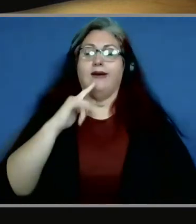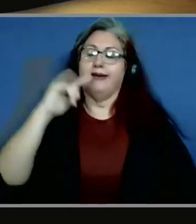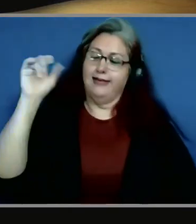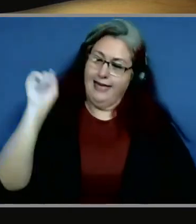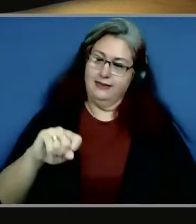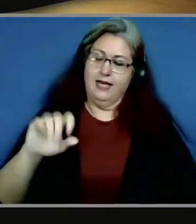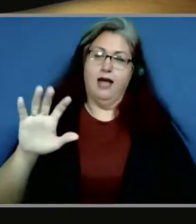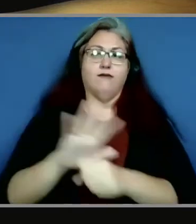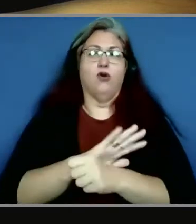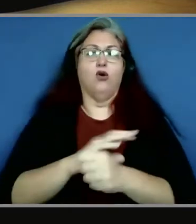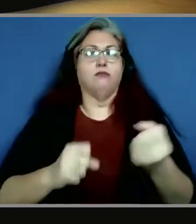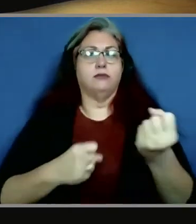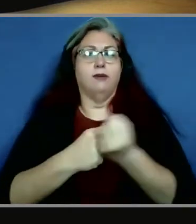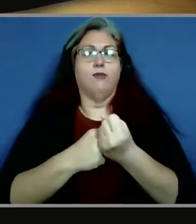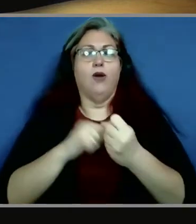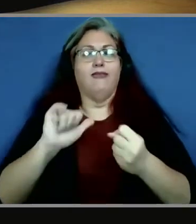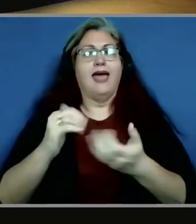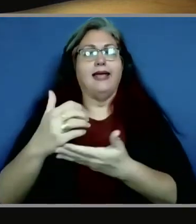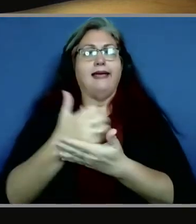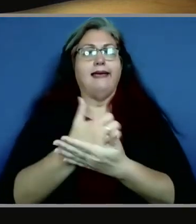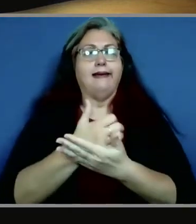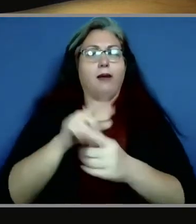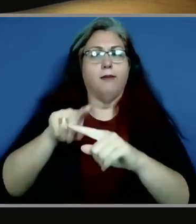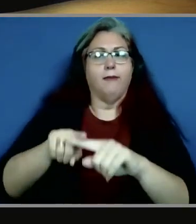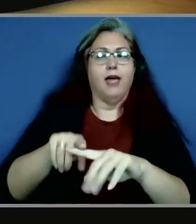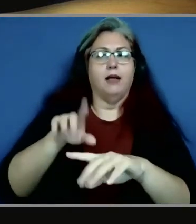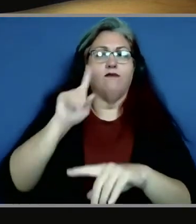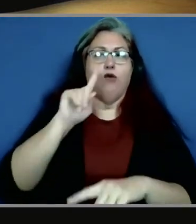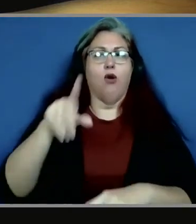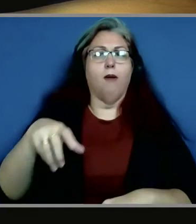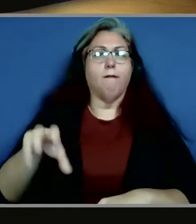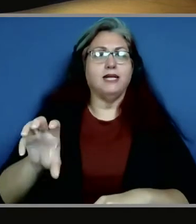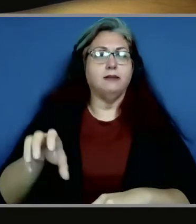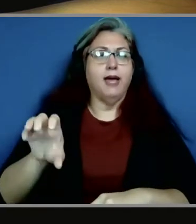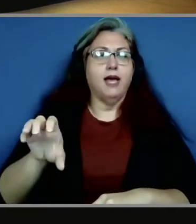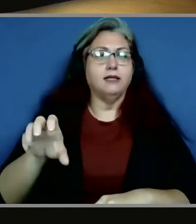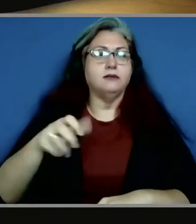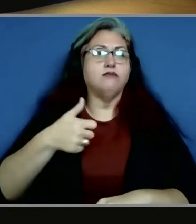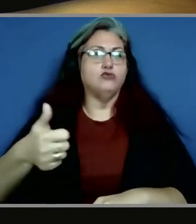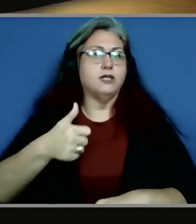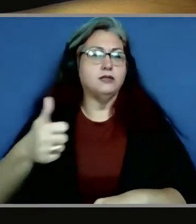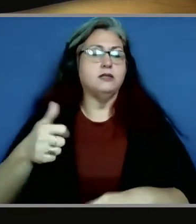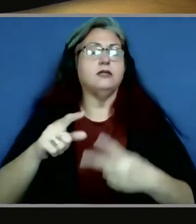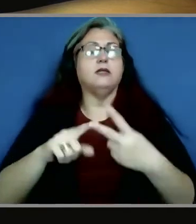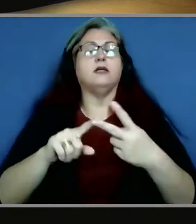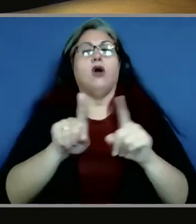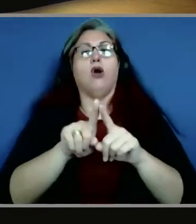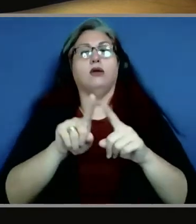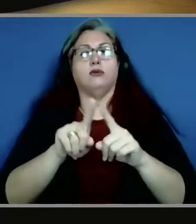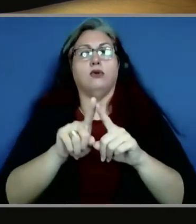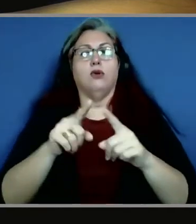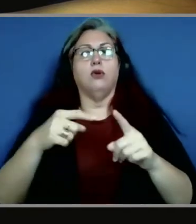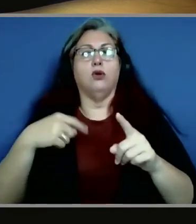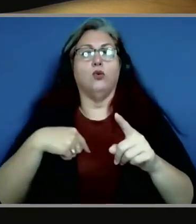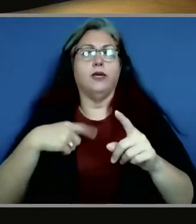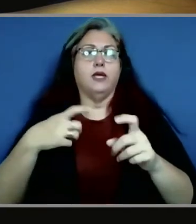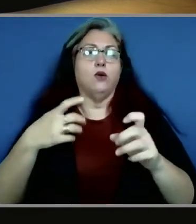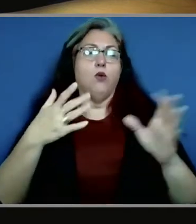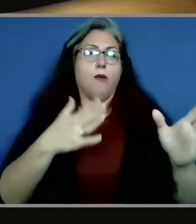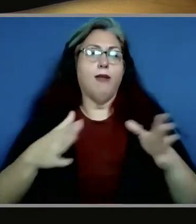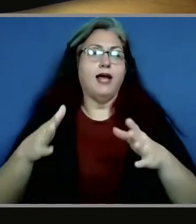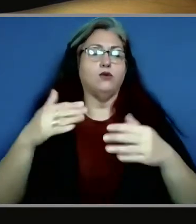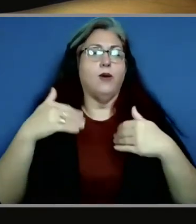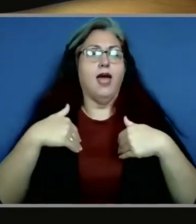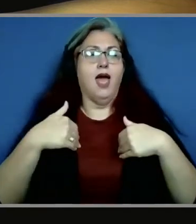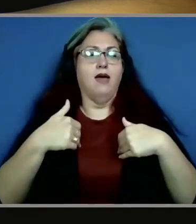an income-based bus pass for the paratransit. We are also working on